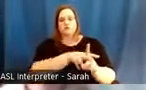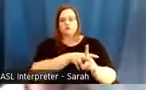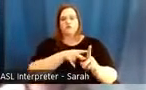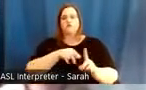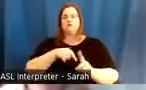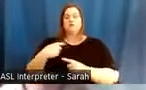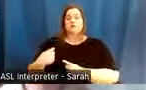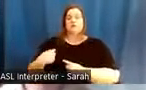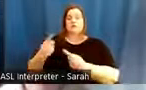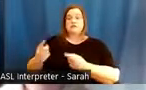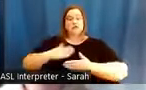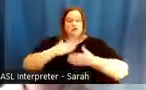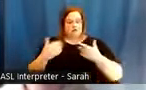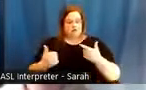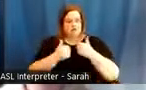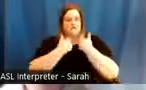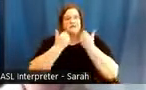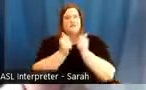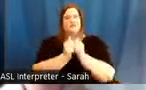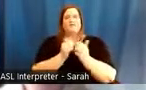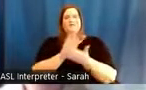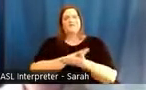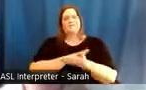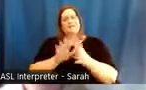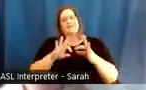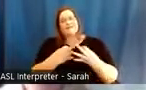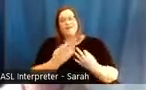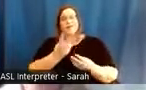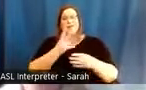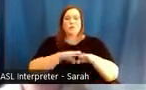been happily living with a nice family with two children and